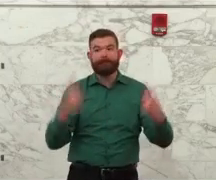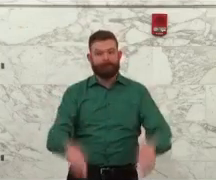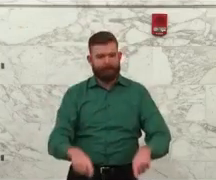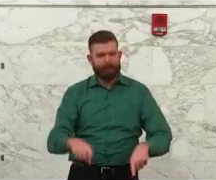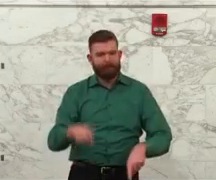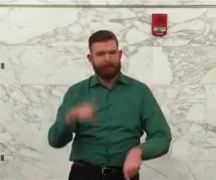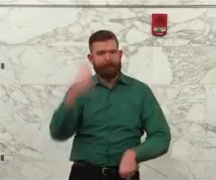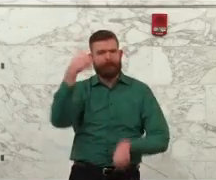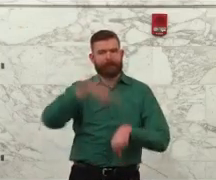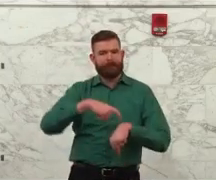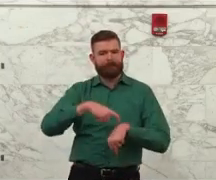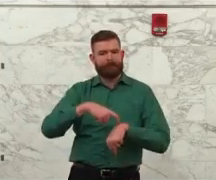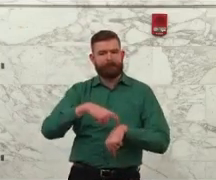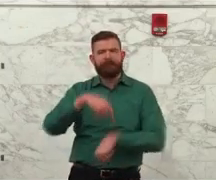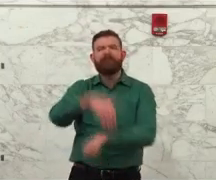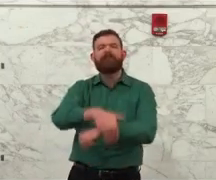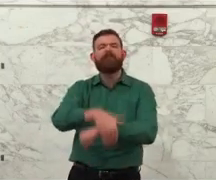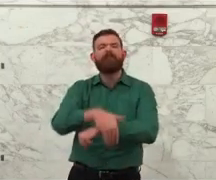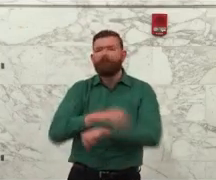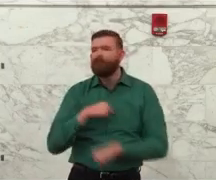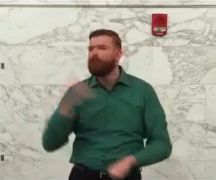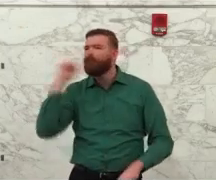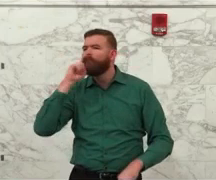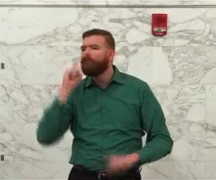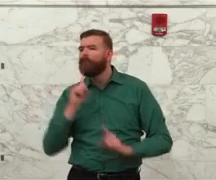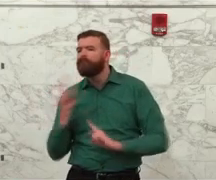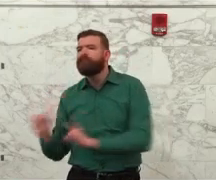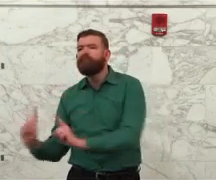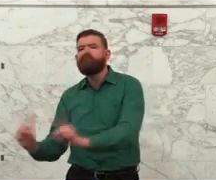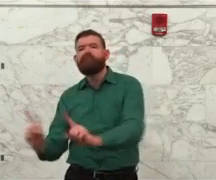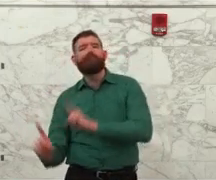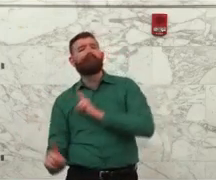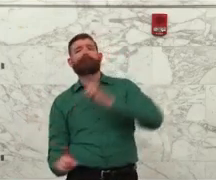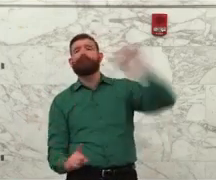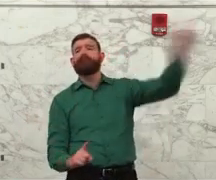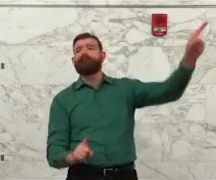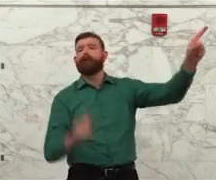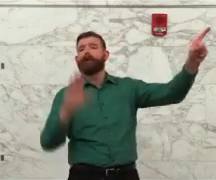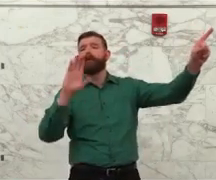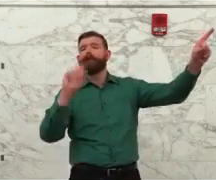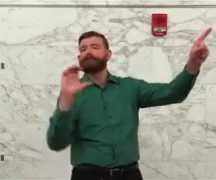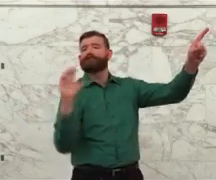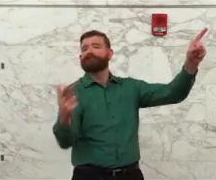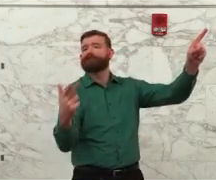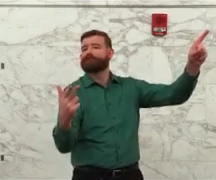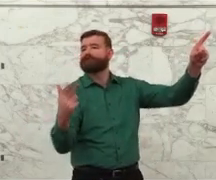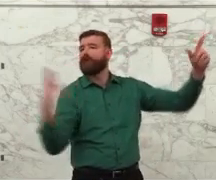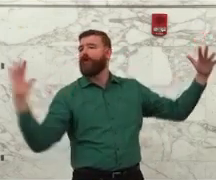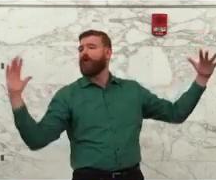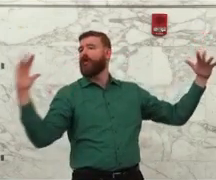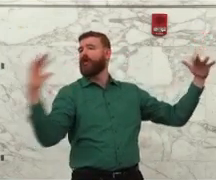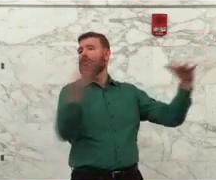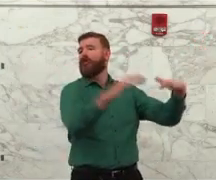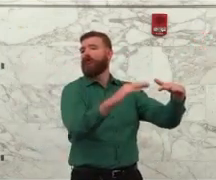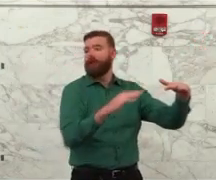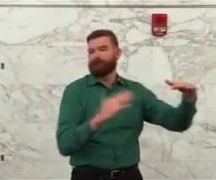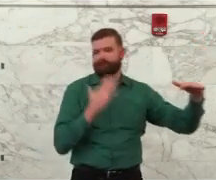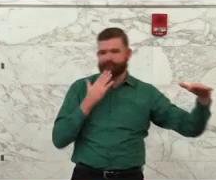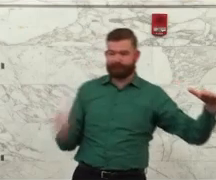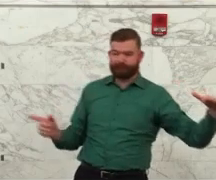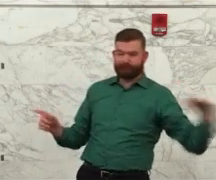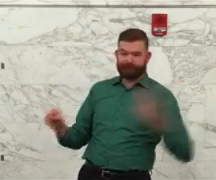We heard rumors on the shore of a town where there was some activity going on. Thanks to Pat and his team and working with the